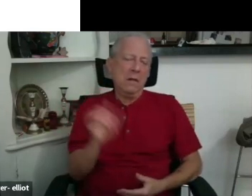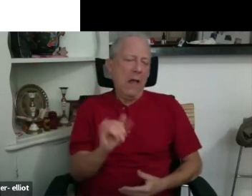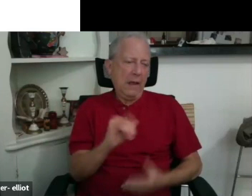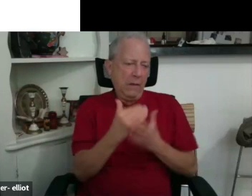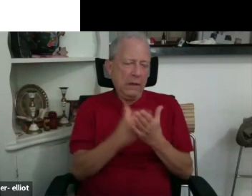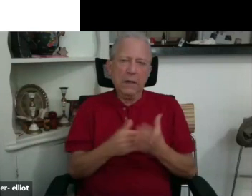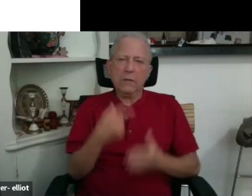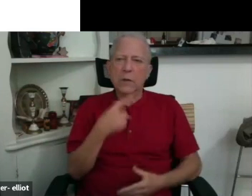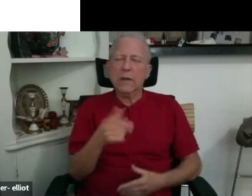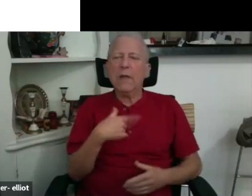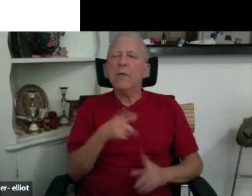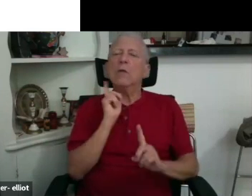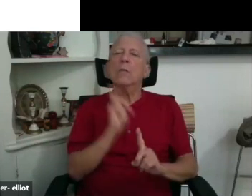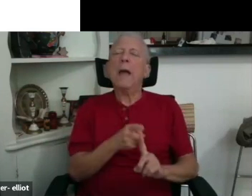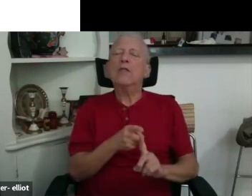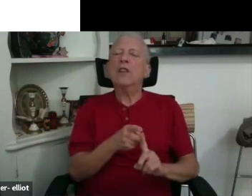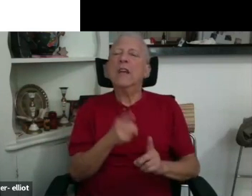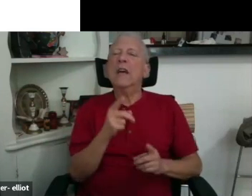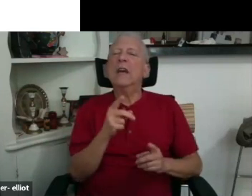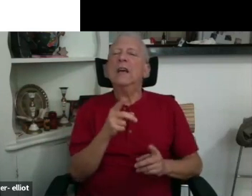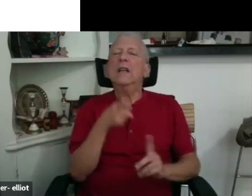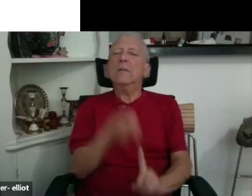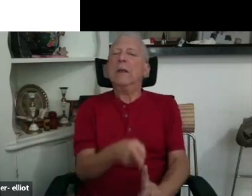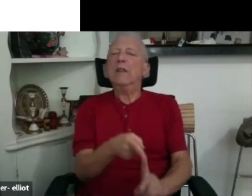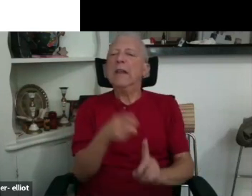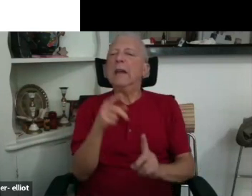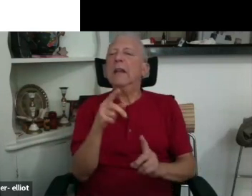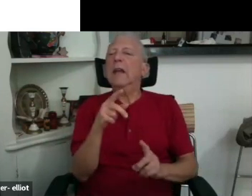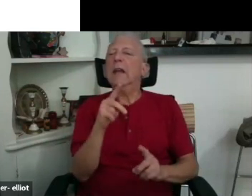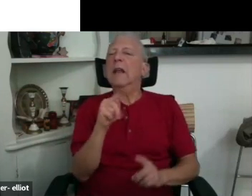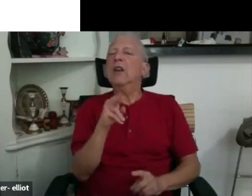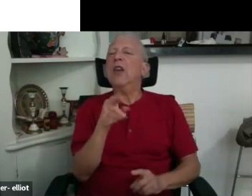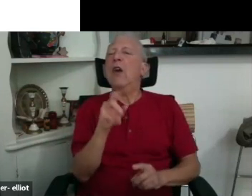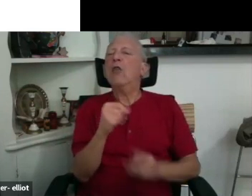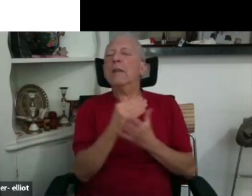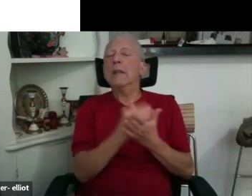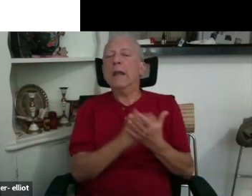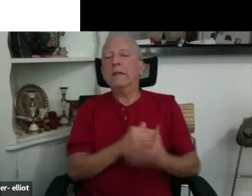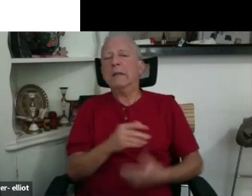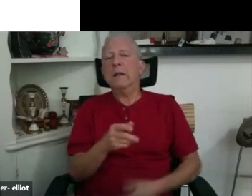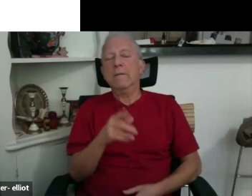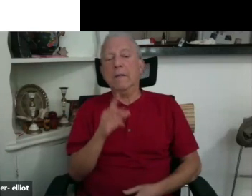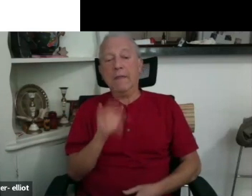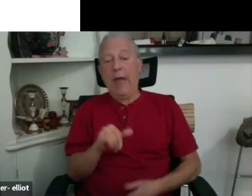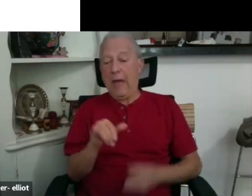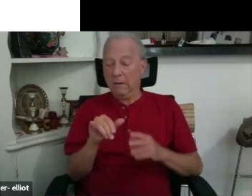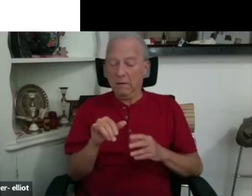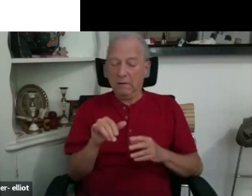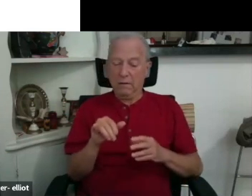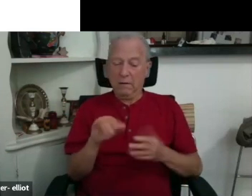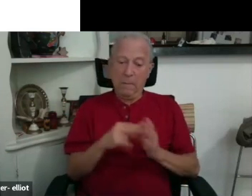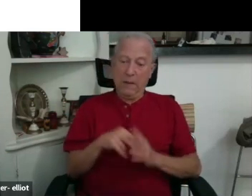this specially designated global terrorist list, in which case supporting that organization in the last 3 years would